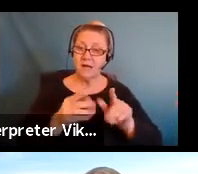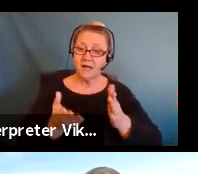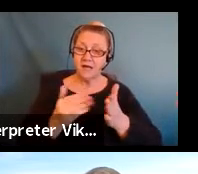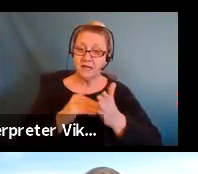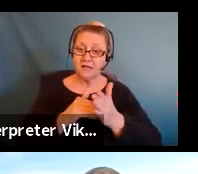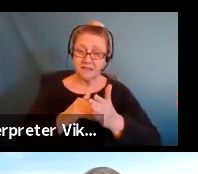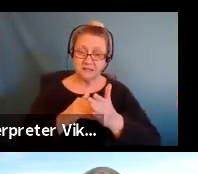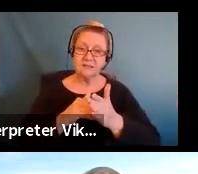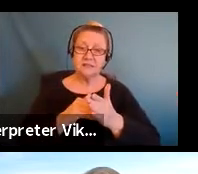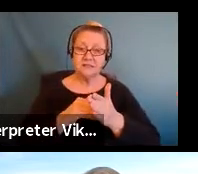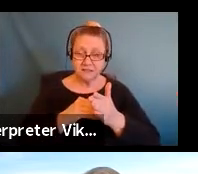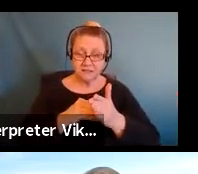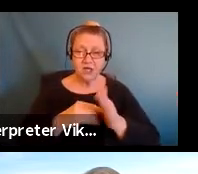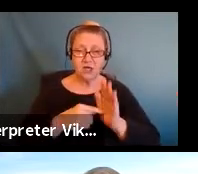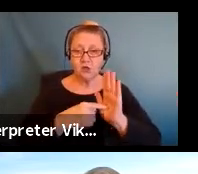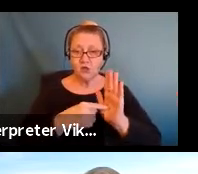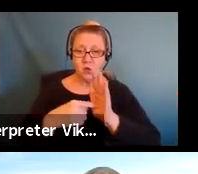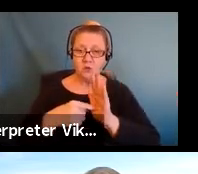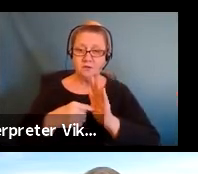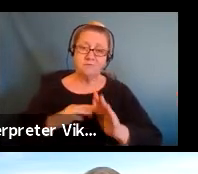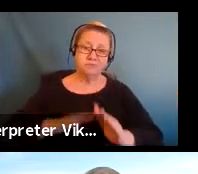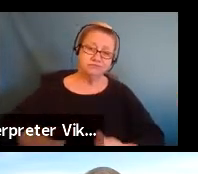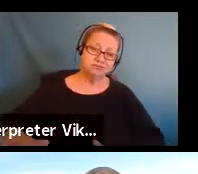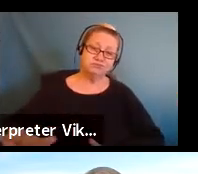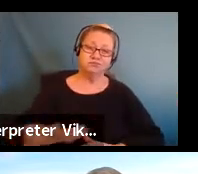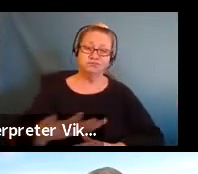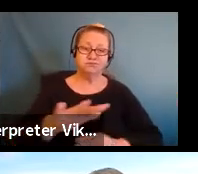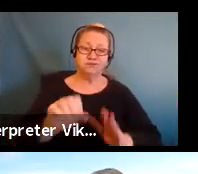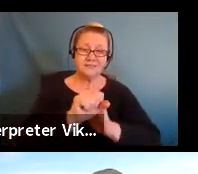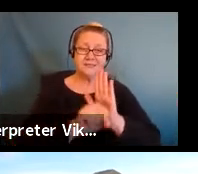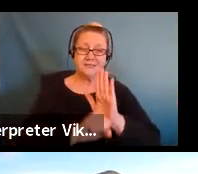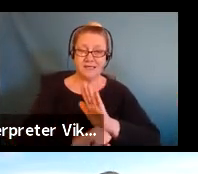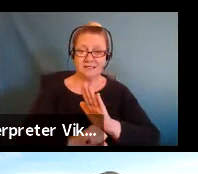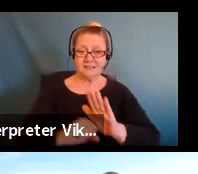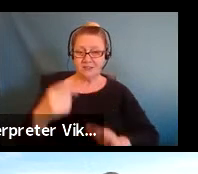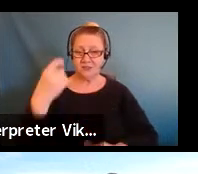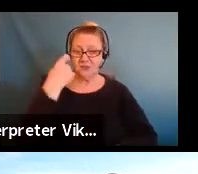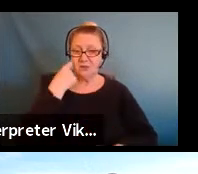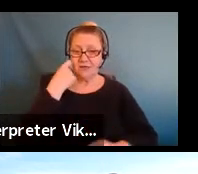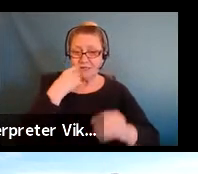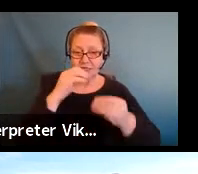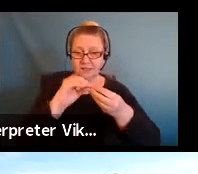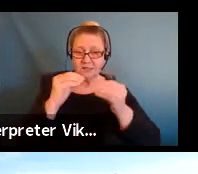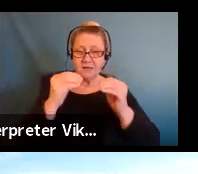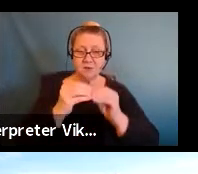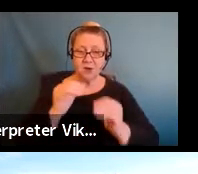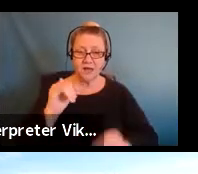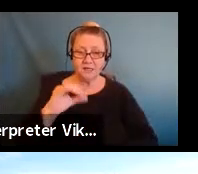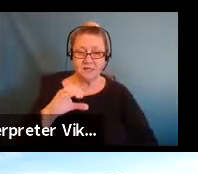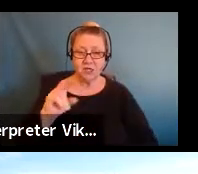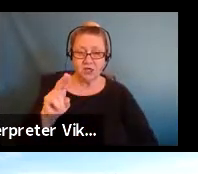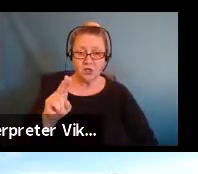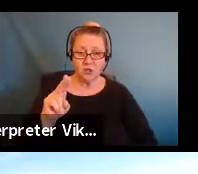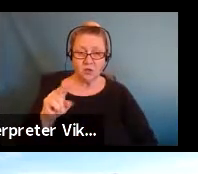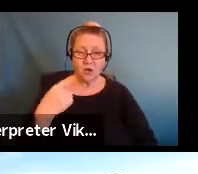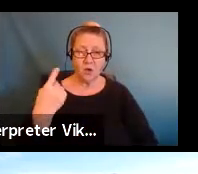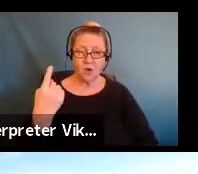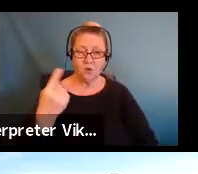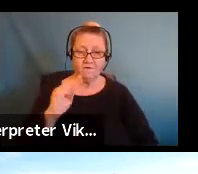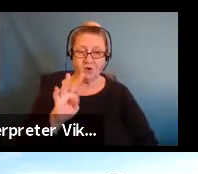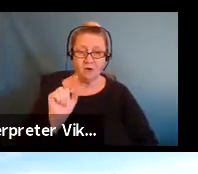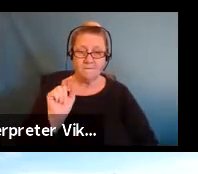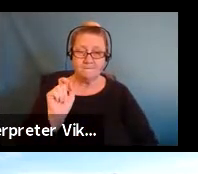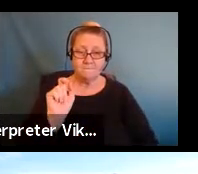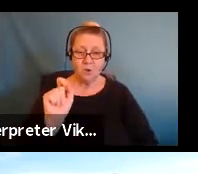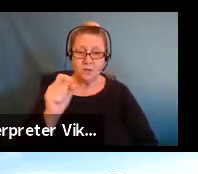reinforces statewide. I'll say also our latest number for intensive care unit capacity is only 4.1%